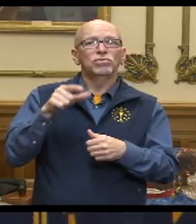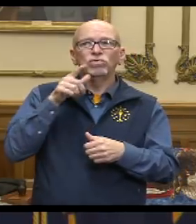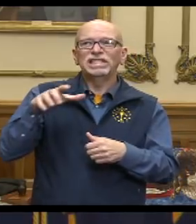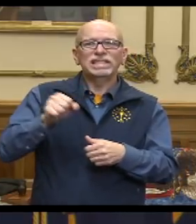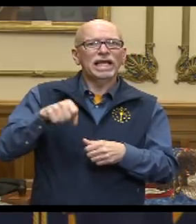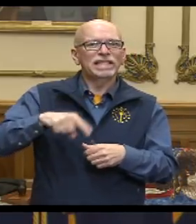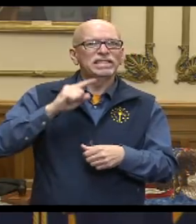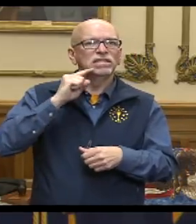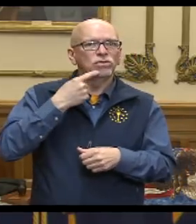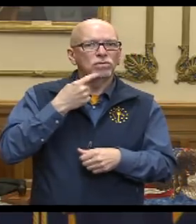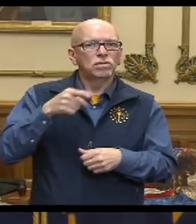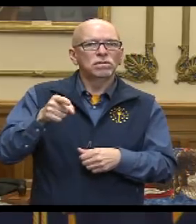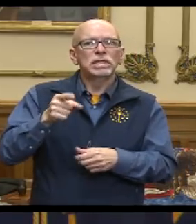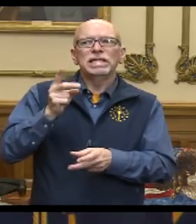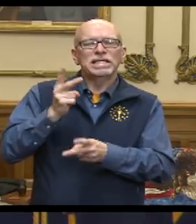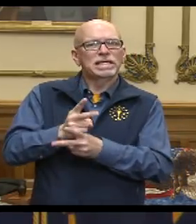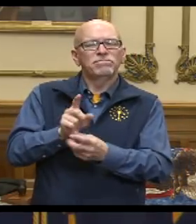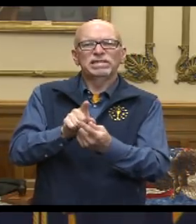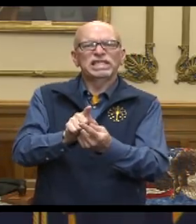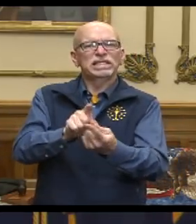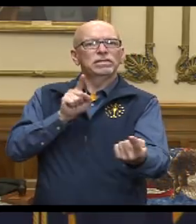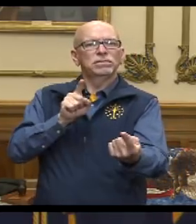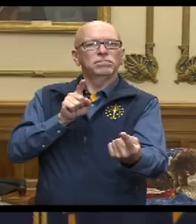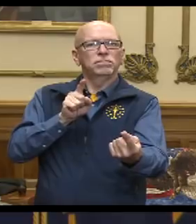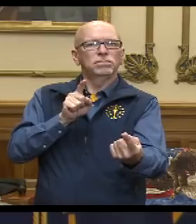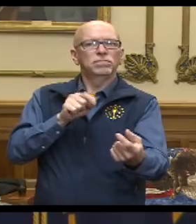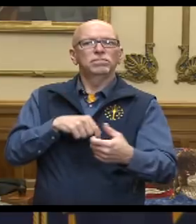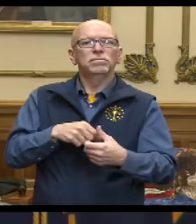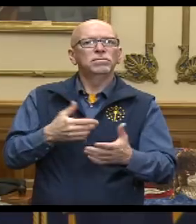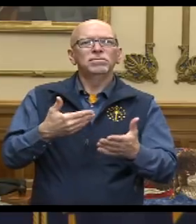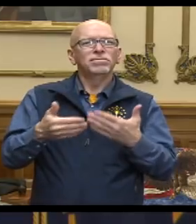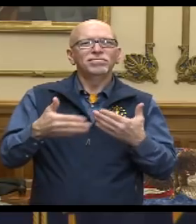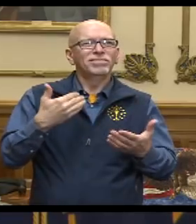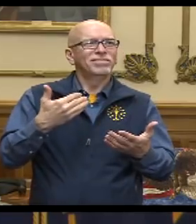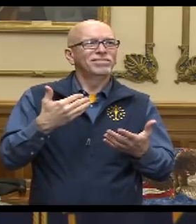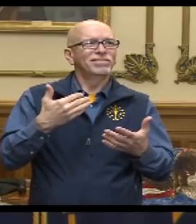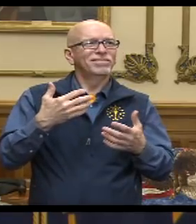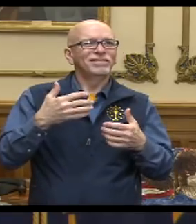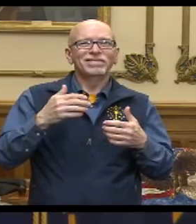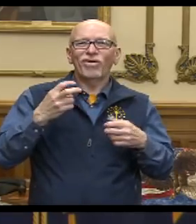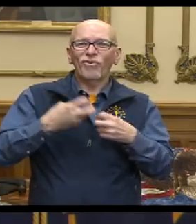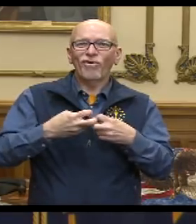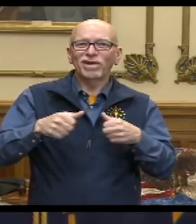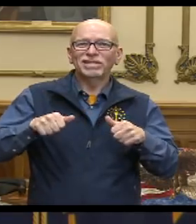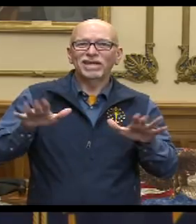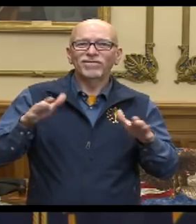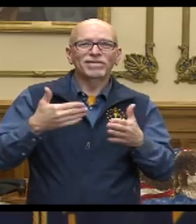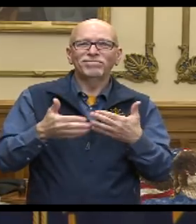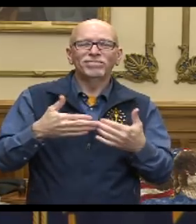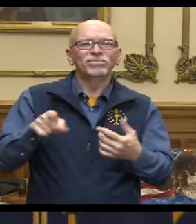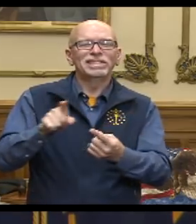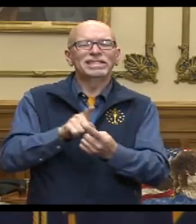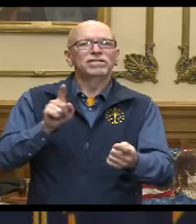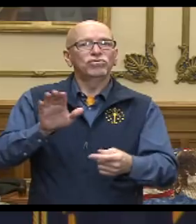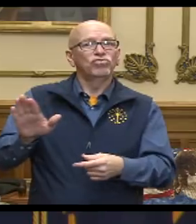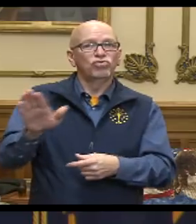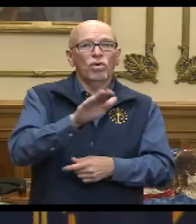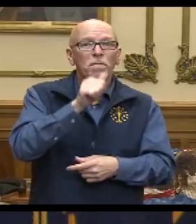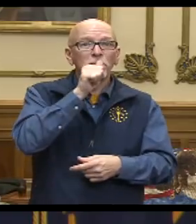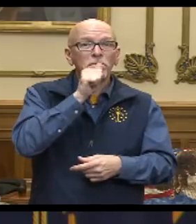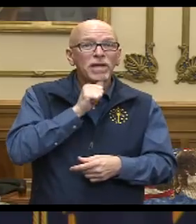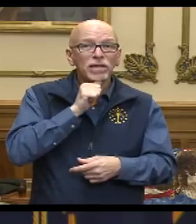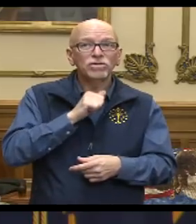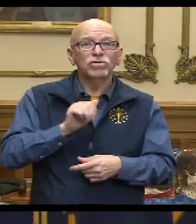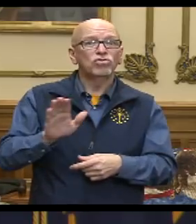seriously and kept their distance despite the hardships. Your patience